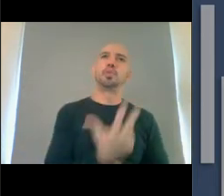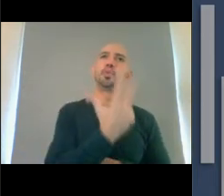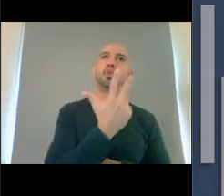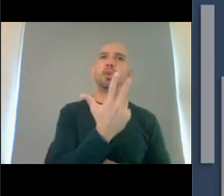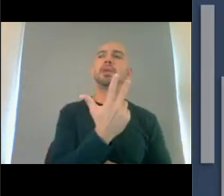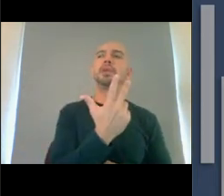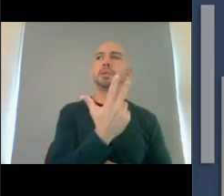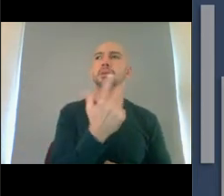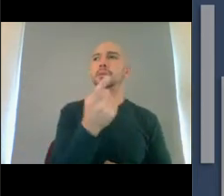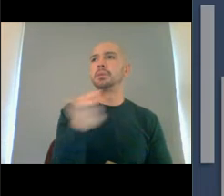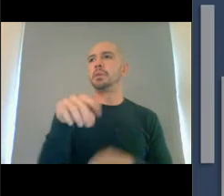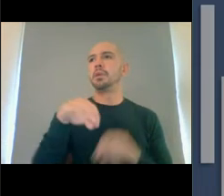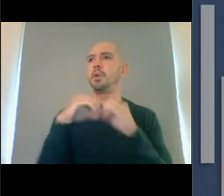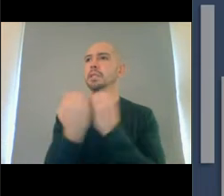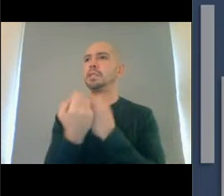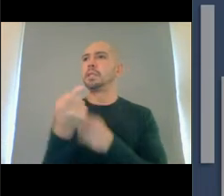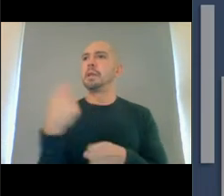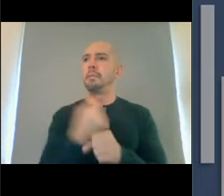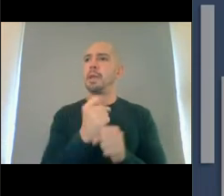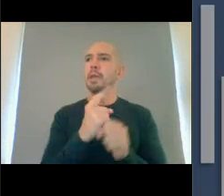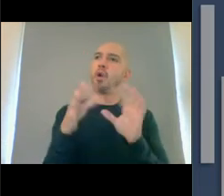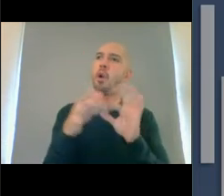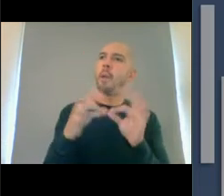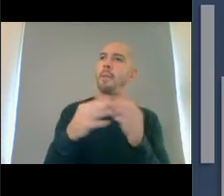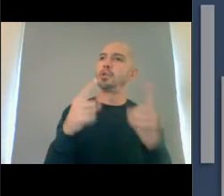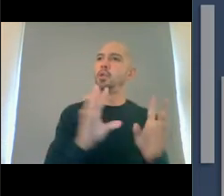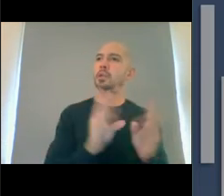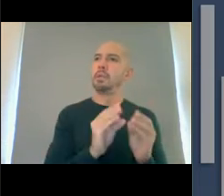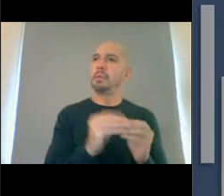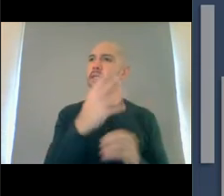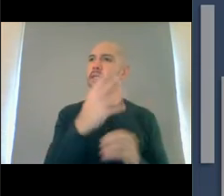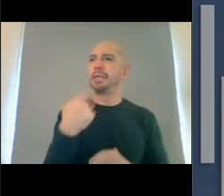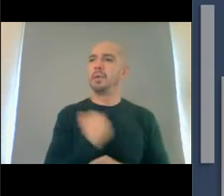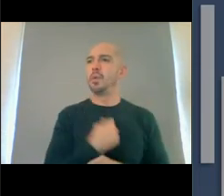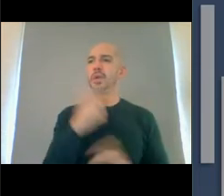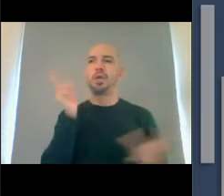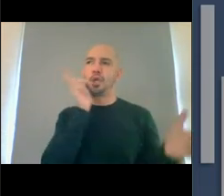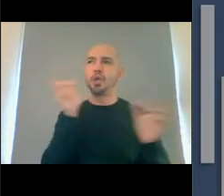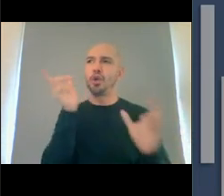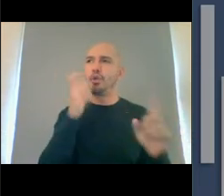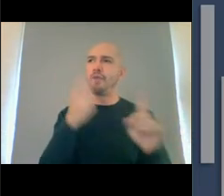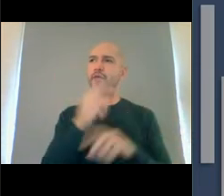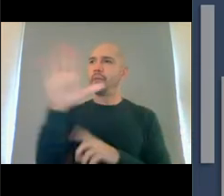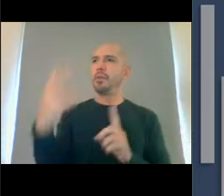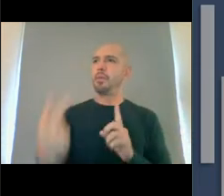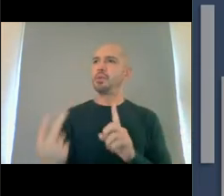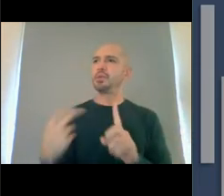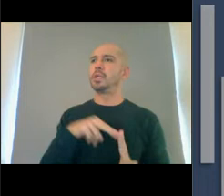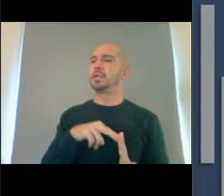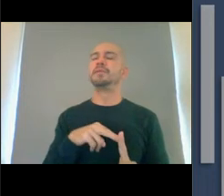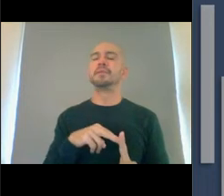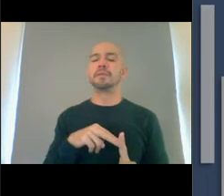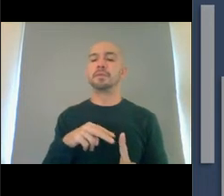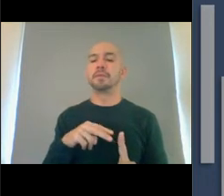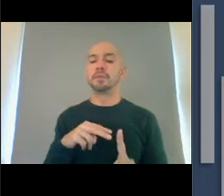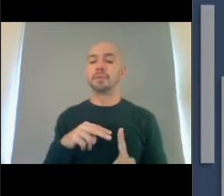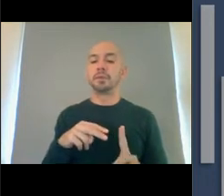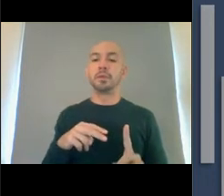they make comments in the meetings um and so we hear from their perspective um